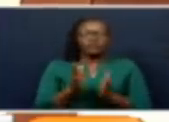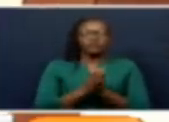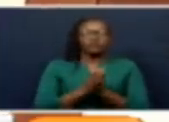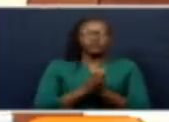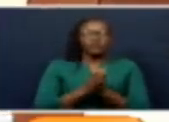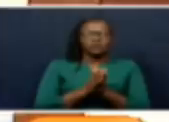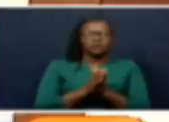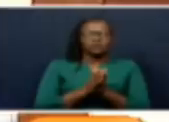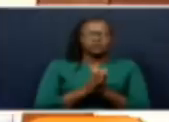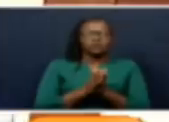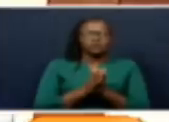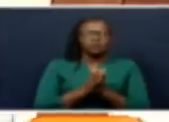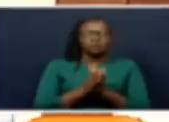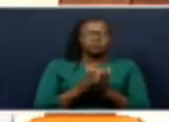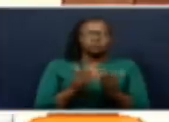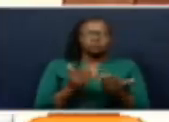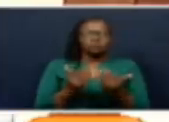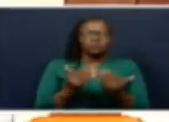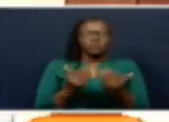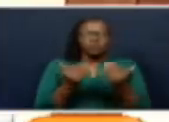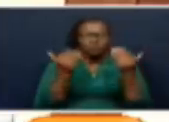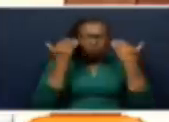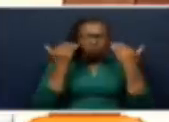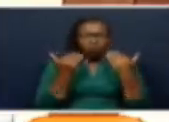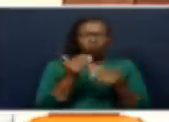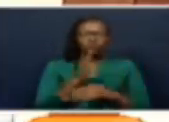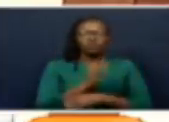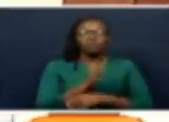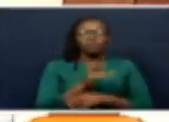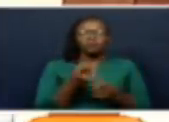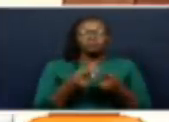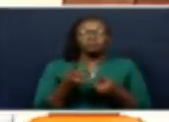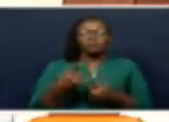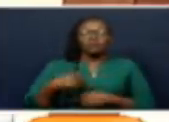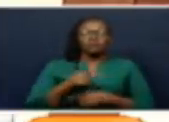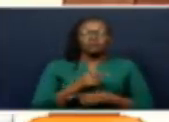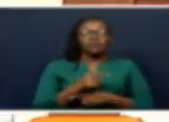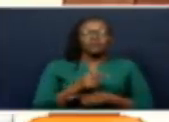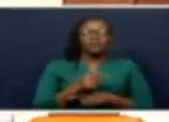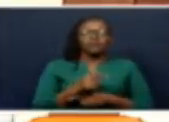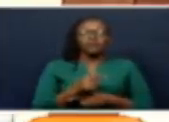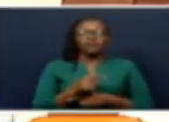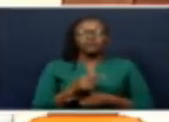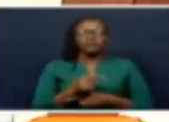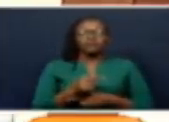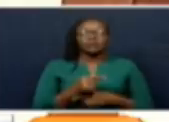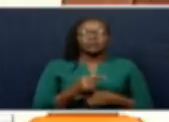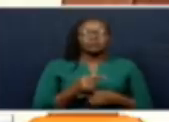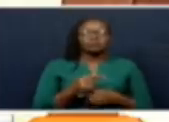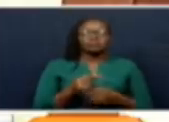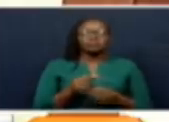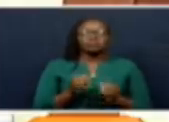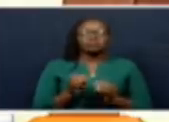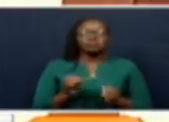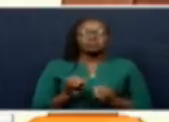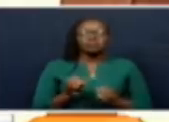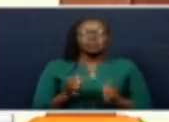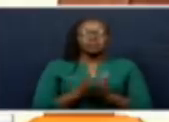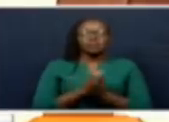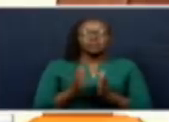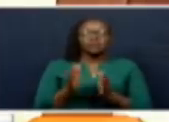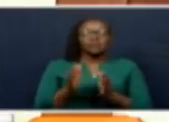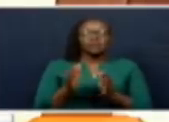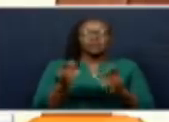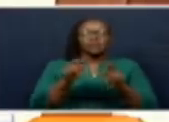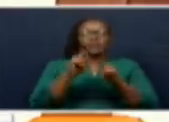being monitored by the United Nations. Yes. Yeah, including the International Criminal Court, International Court of Justice,